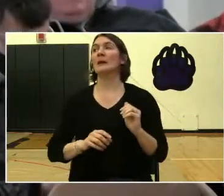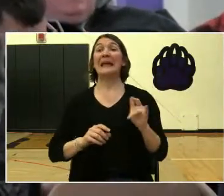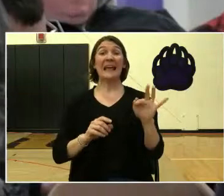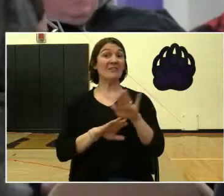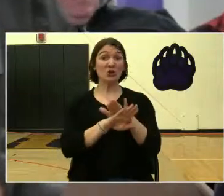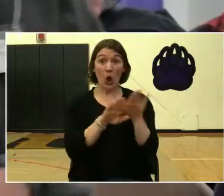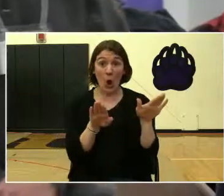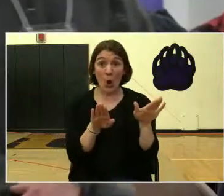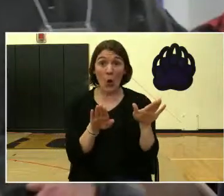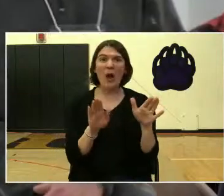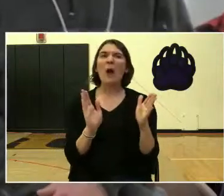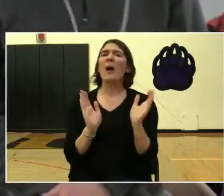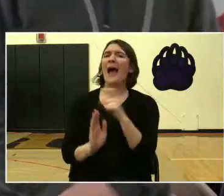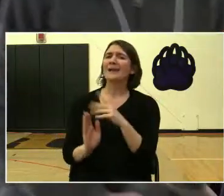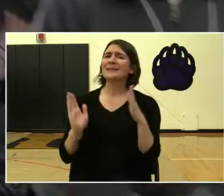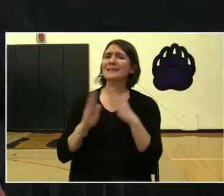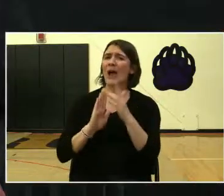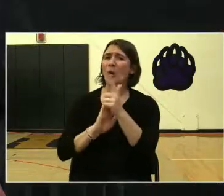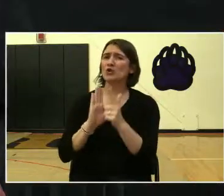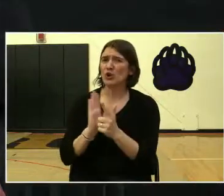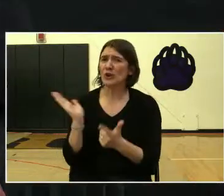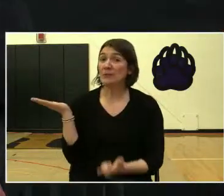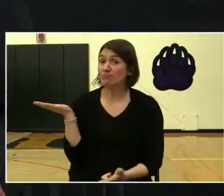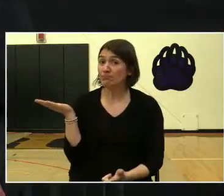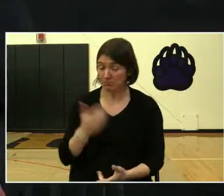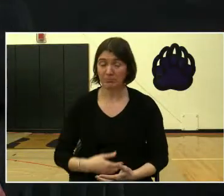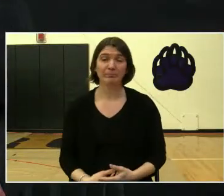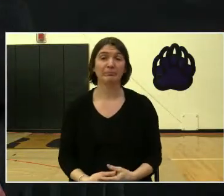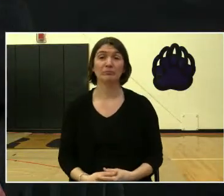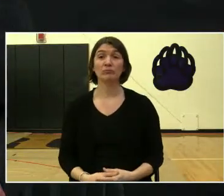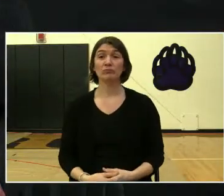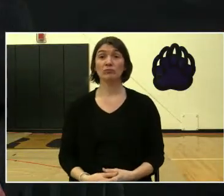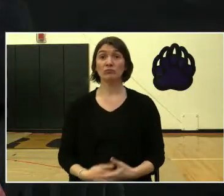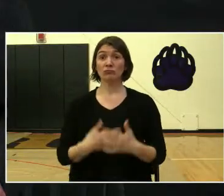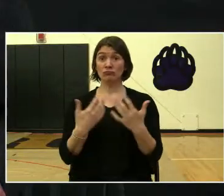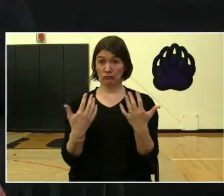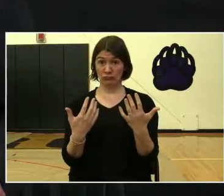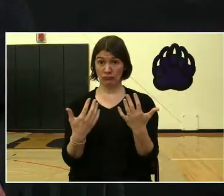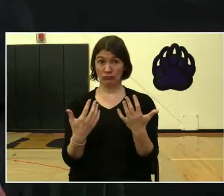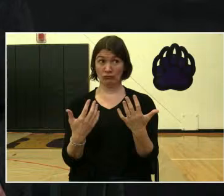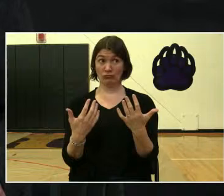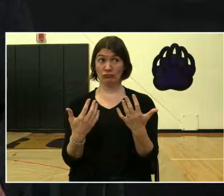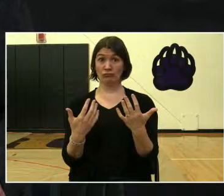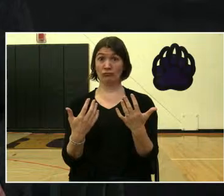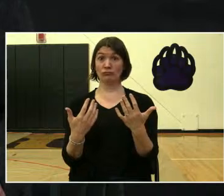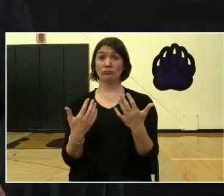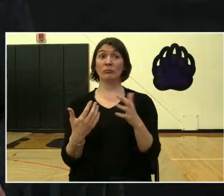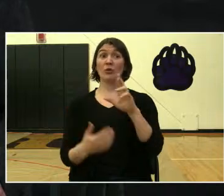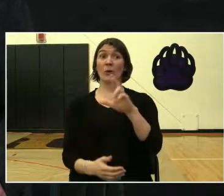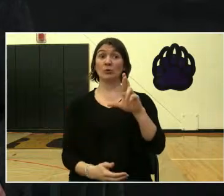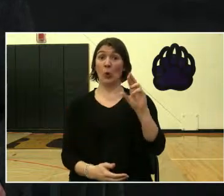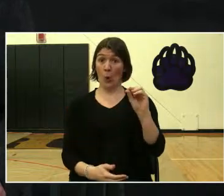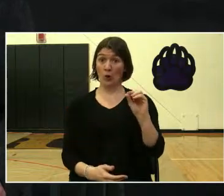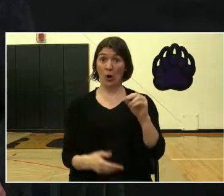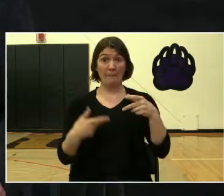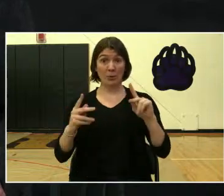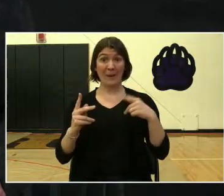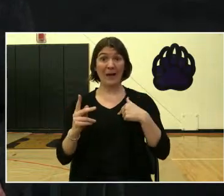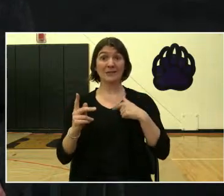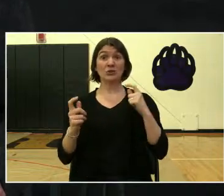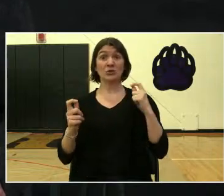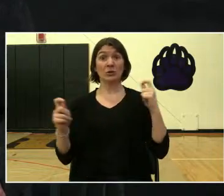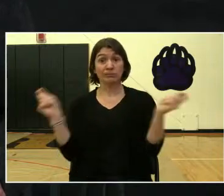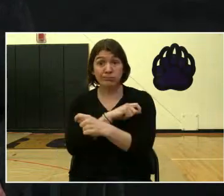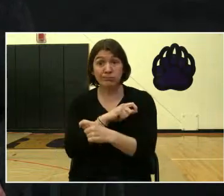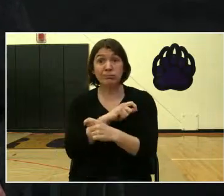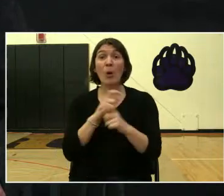like to hear the town attorneys if willing Town attorney is interrogated about uh application to Robert's rules about whether uh this is